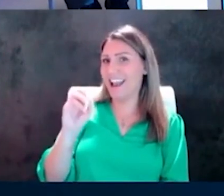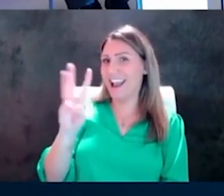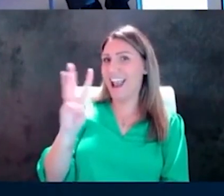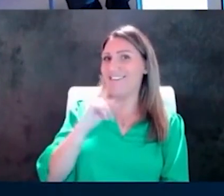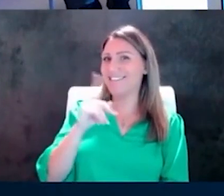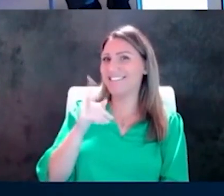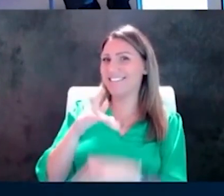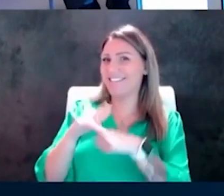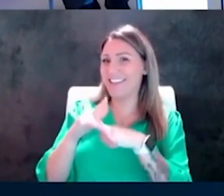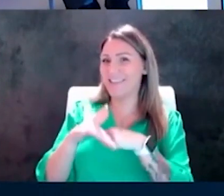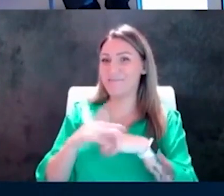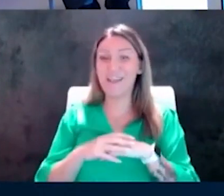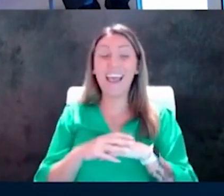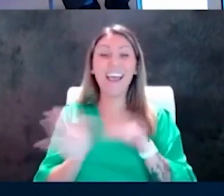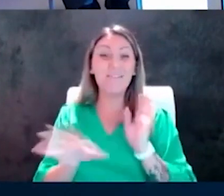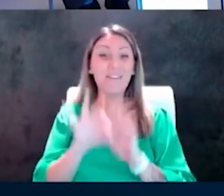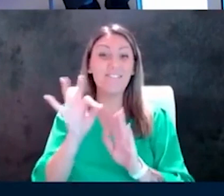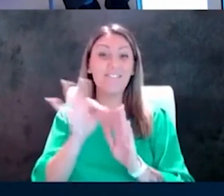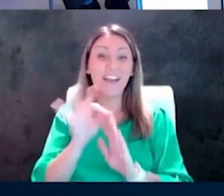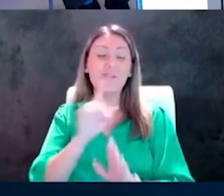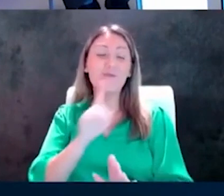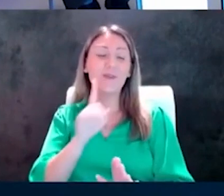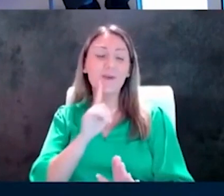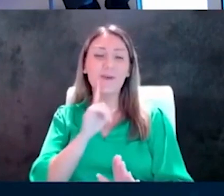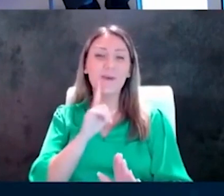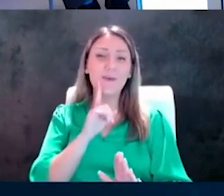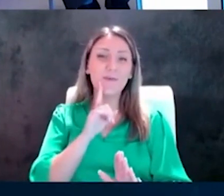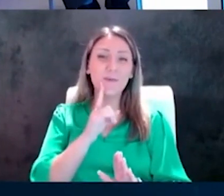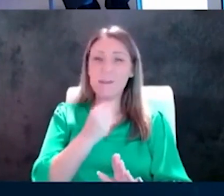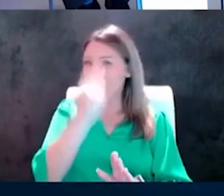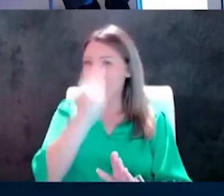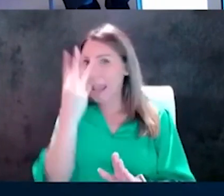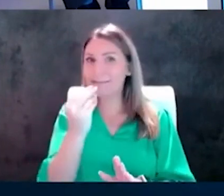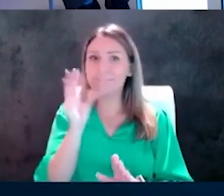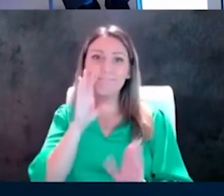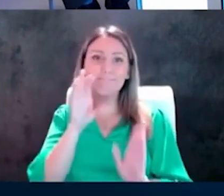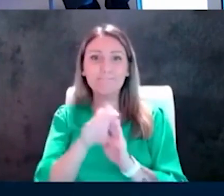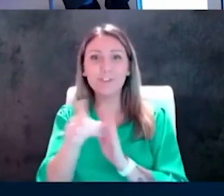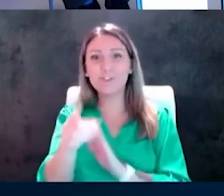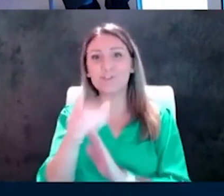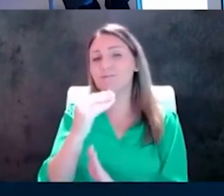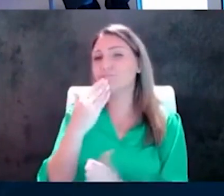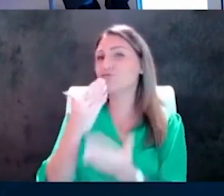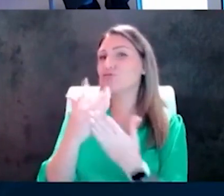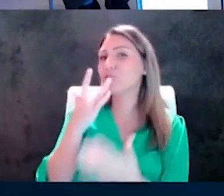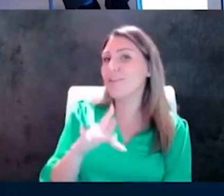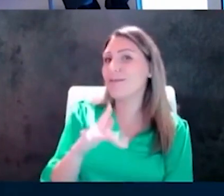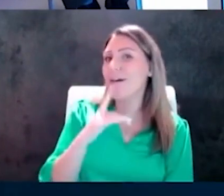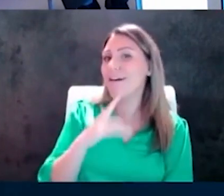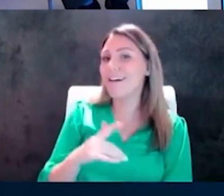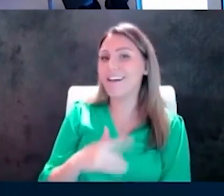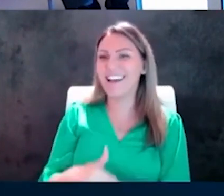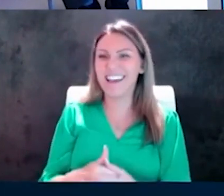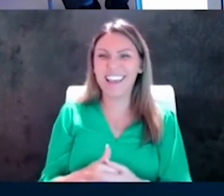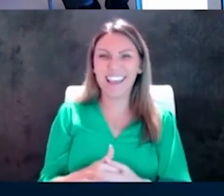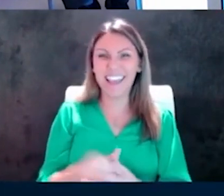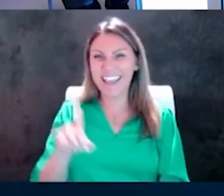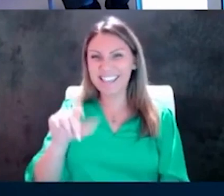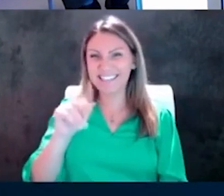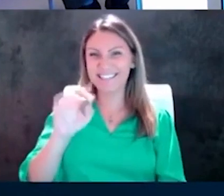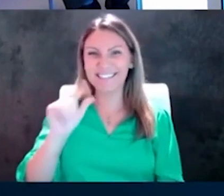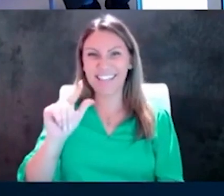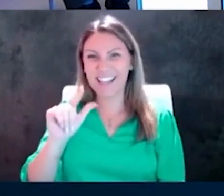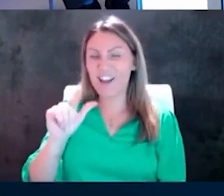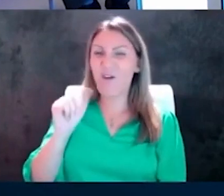I'm going to find a really handsome picture of him, and I'm going to send it to you. No, that's okay. Good luck. You're going to have a hard one. I'll take Daniel Craig or Joe Montana's back. Okay,